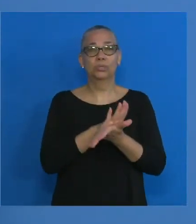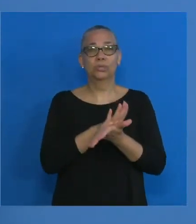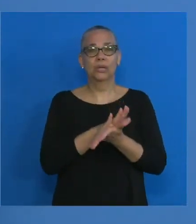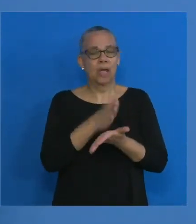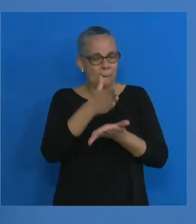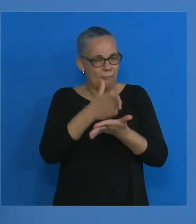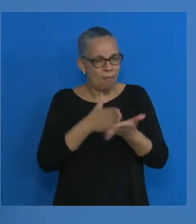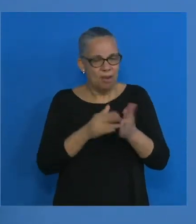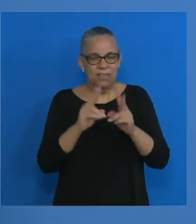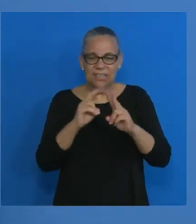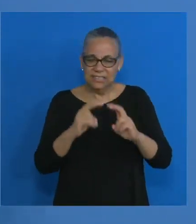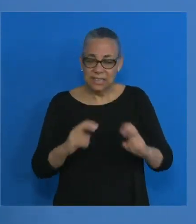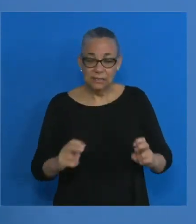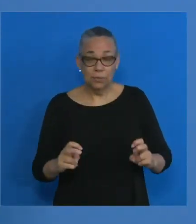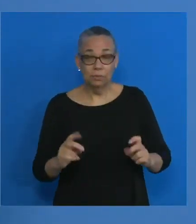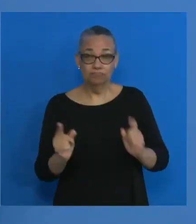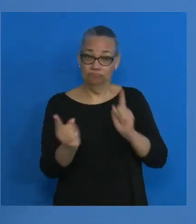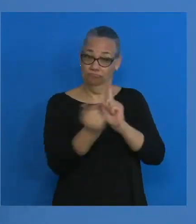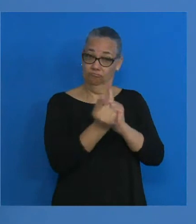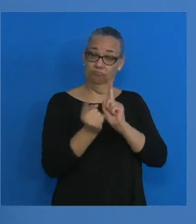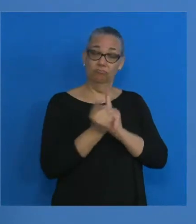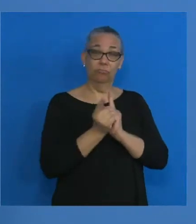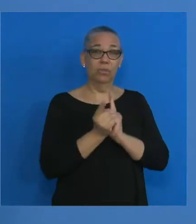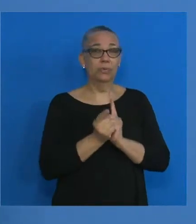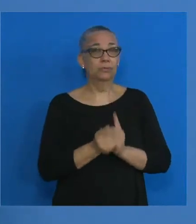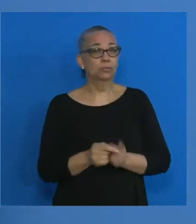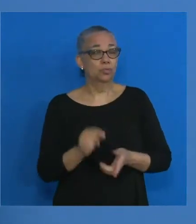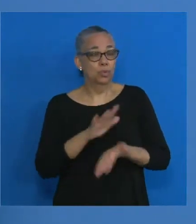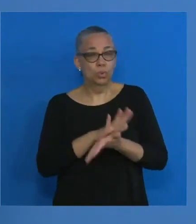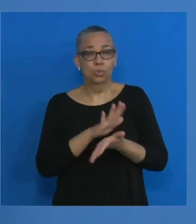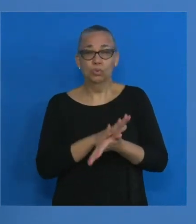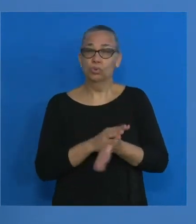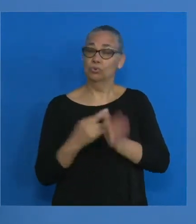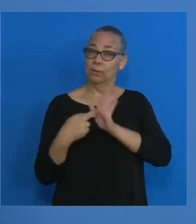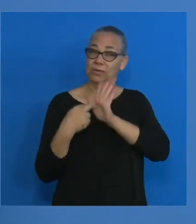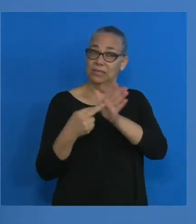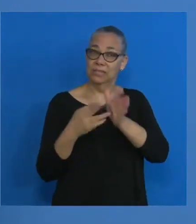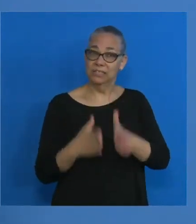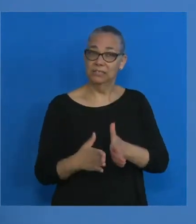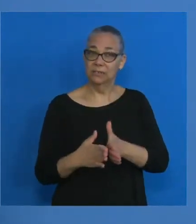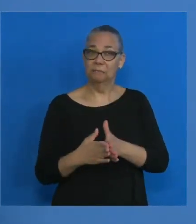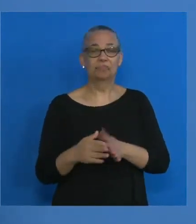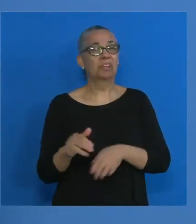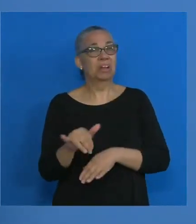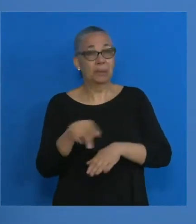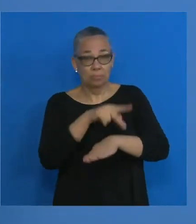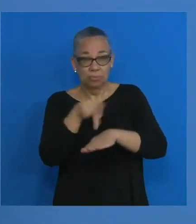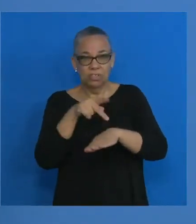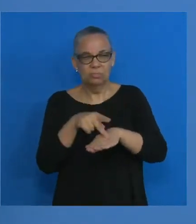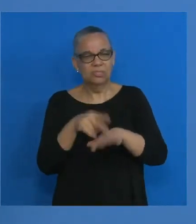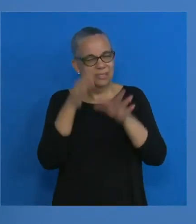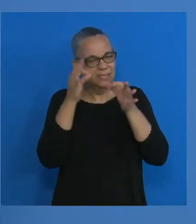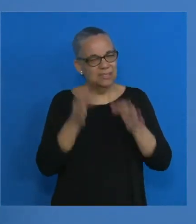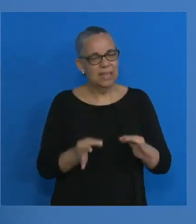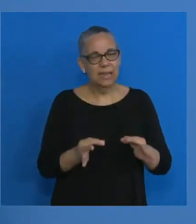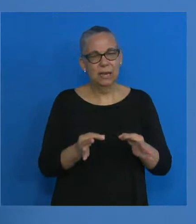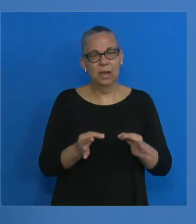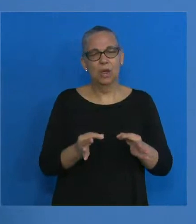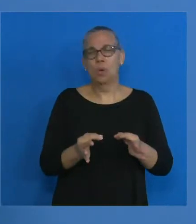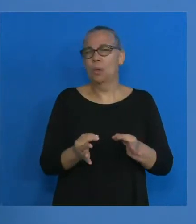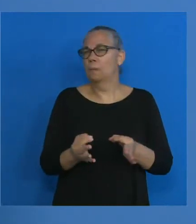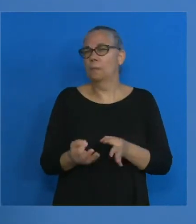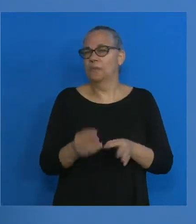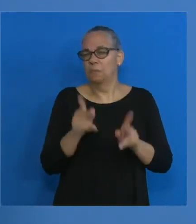risk assessment, they will meet with school representatives, including principals, to determine the positive individual's movements